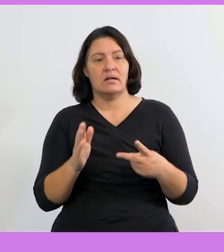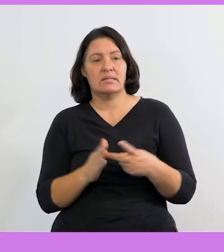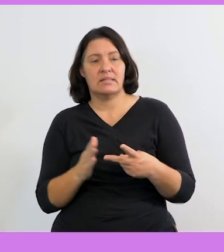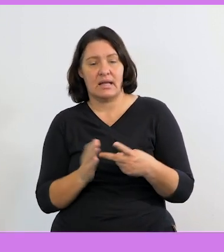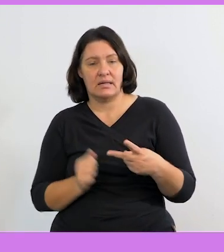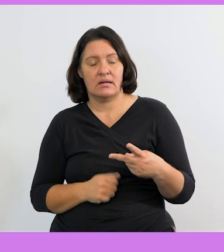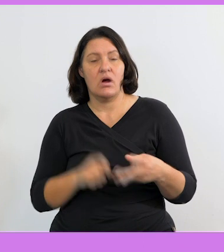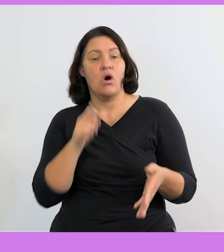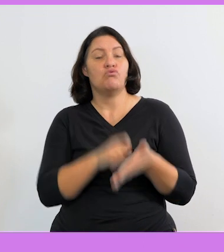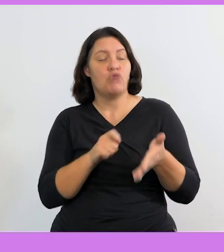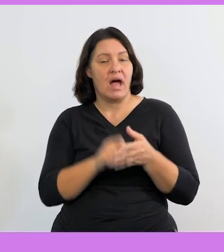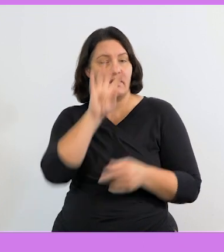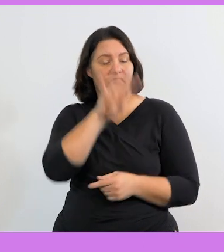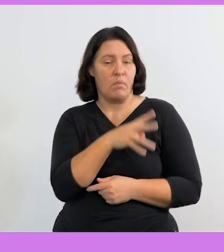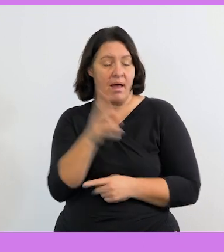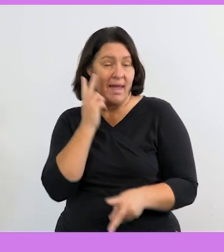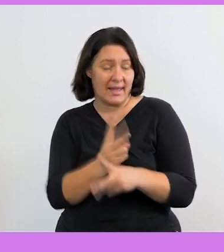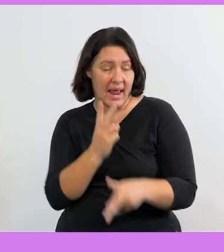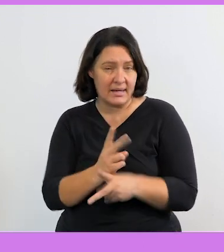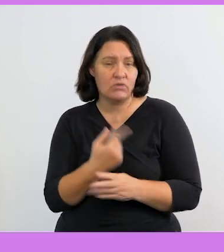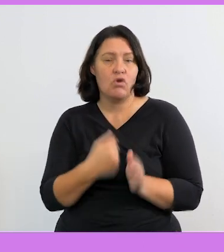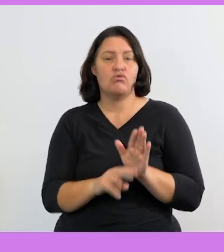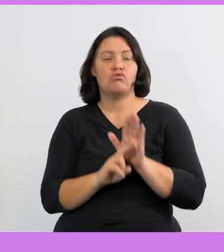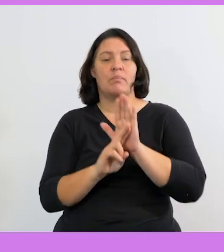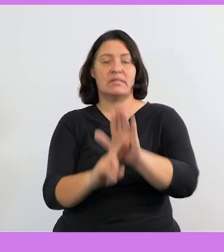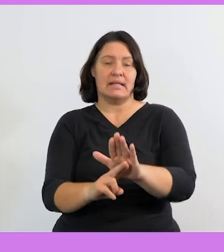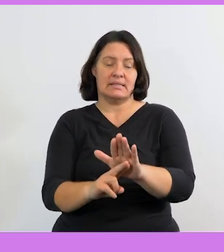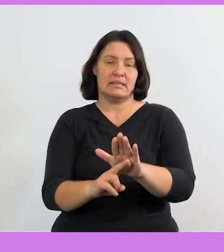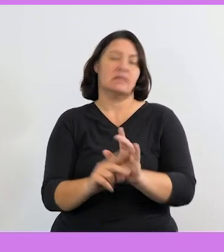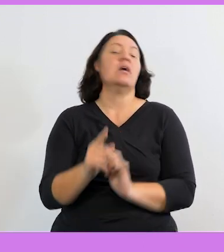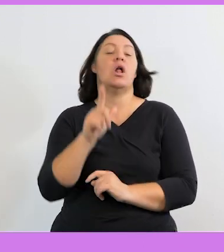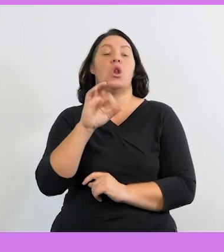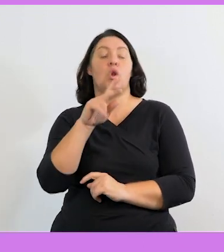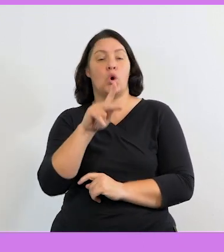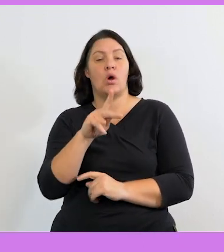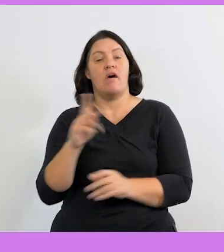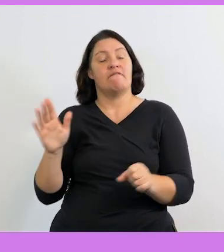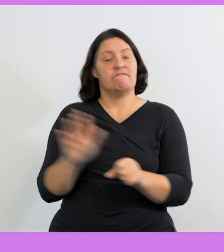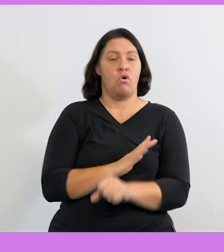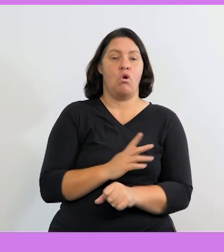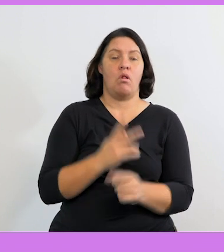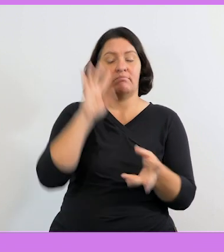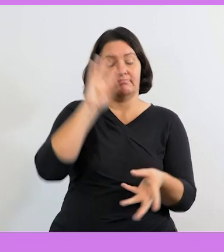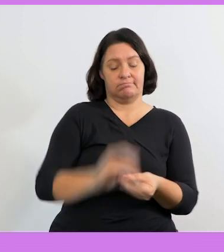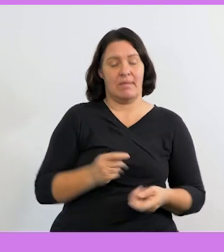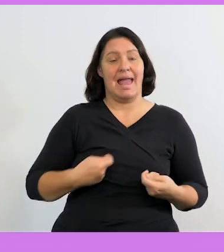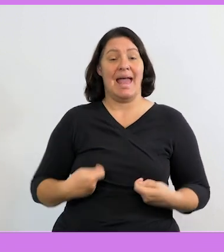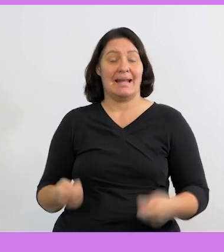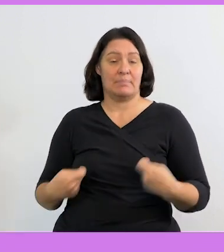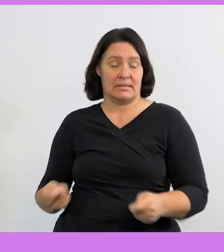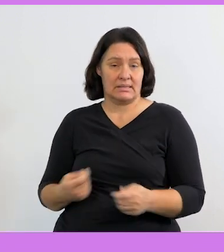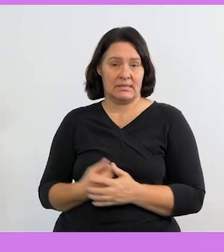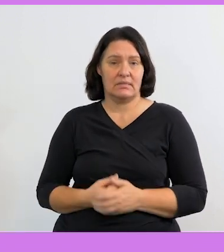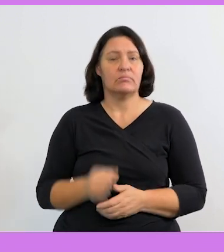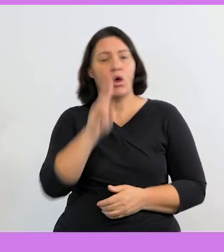the second question, write down a formula, again, to represent this time around Luke's total expenses. Okay, so now